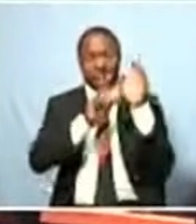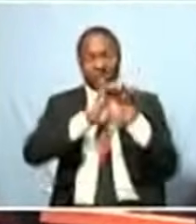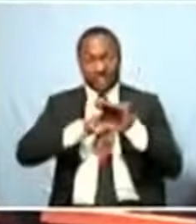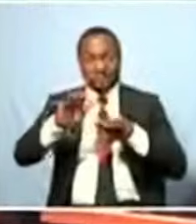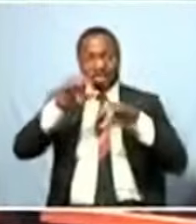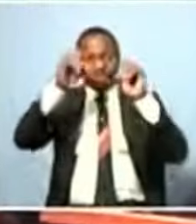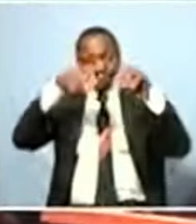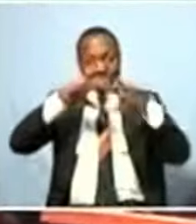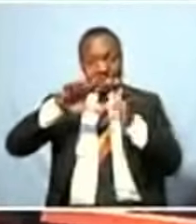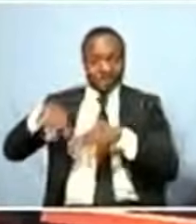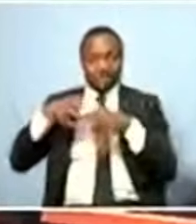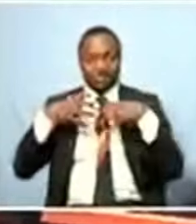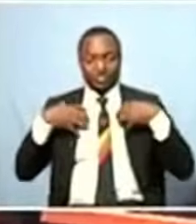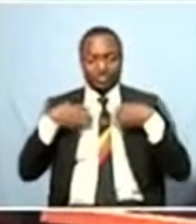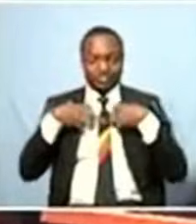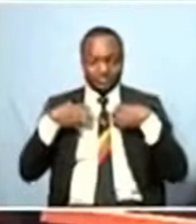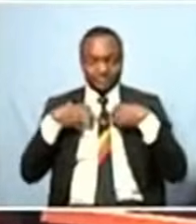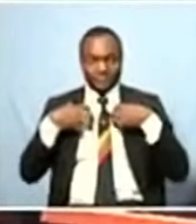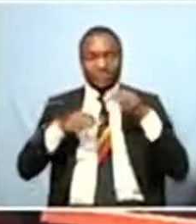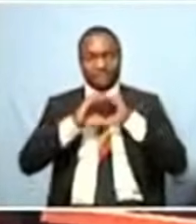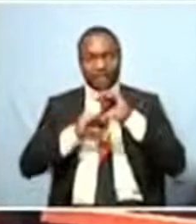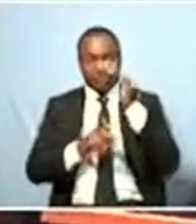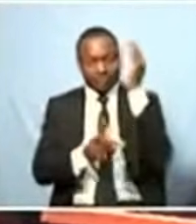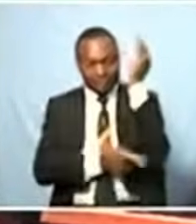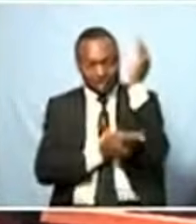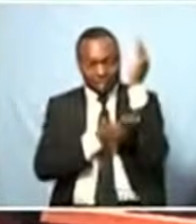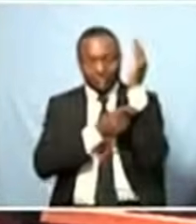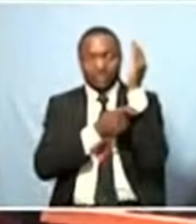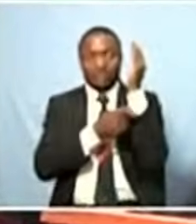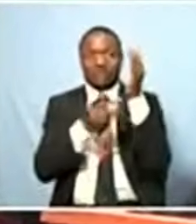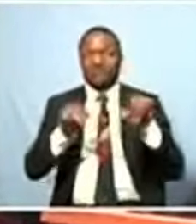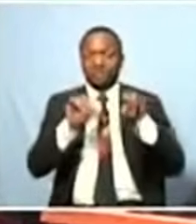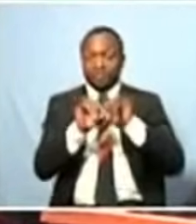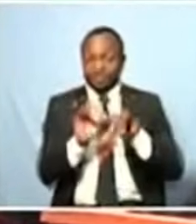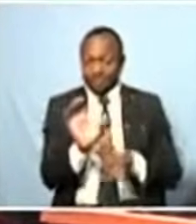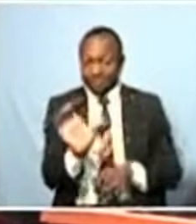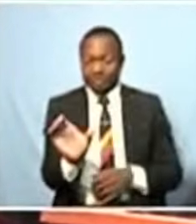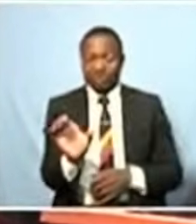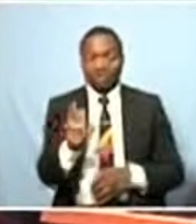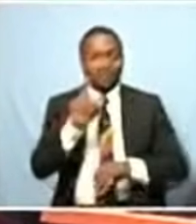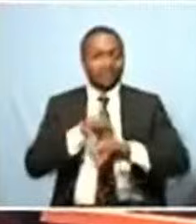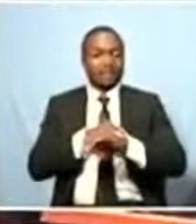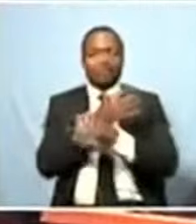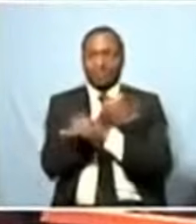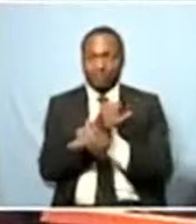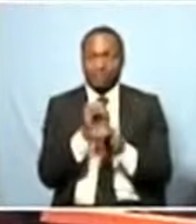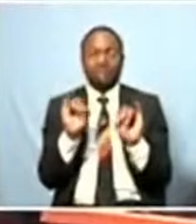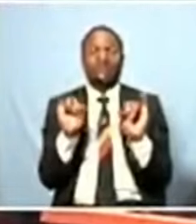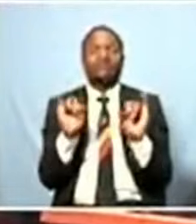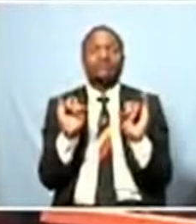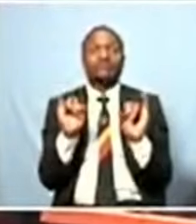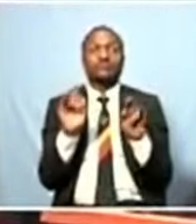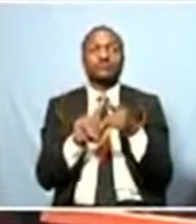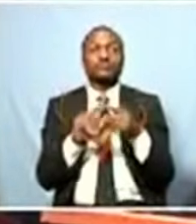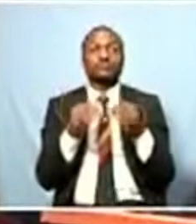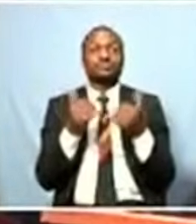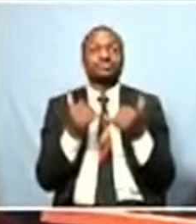electricity, living in Mfue and underdeveloped in key sectors since independence,